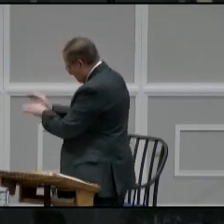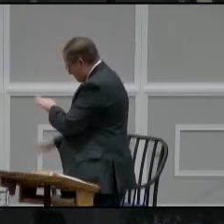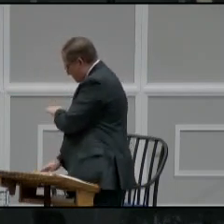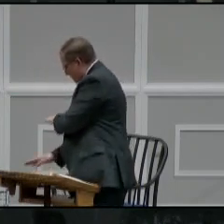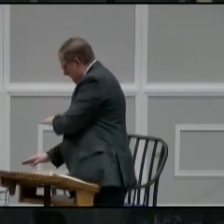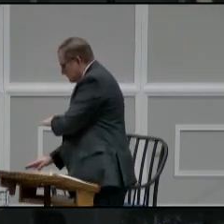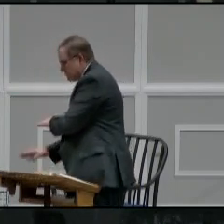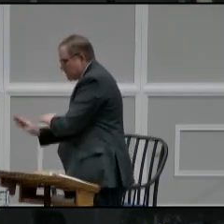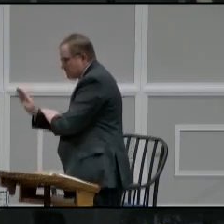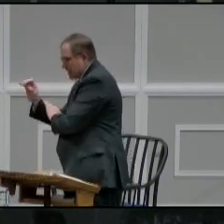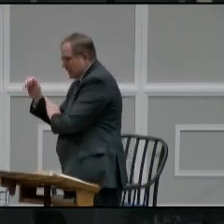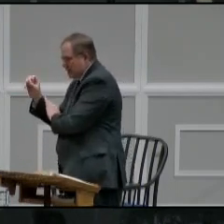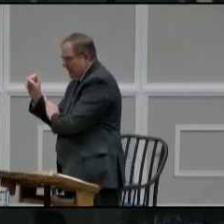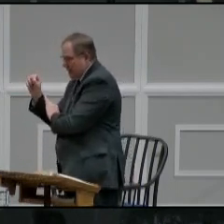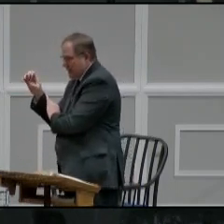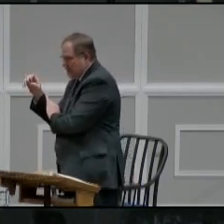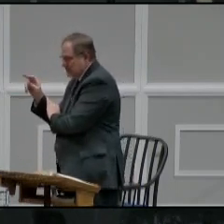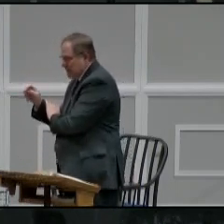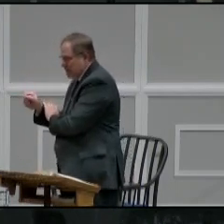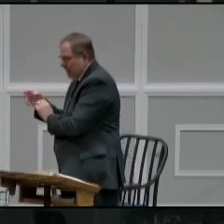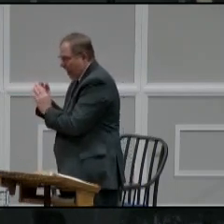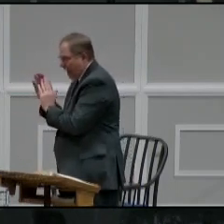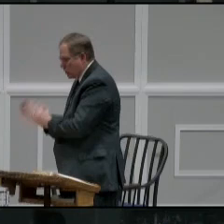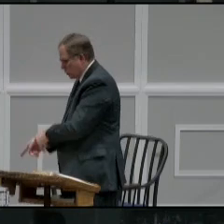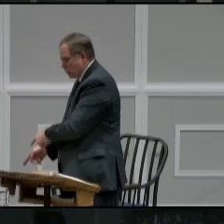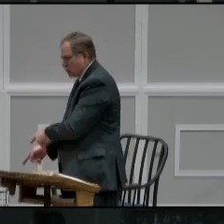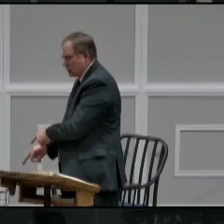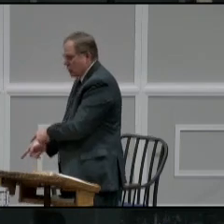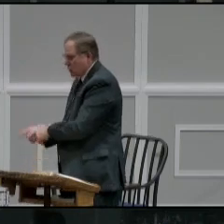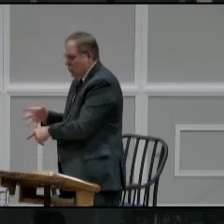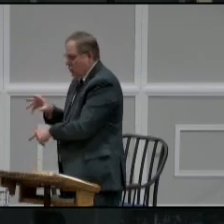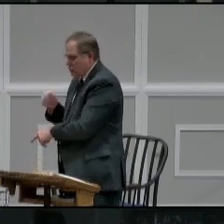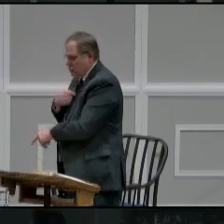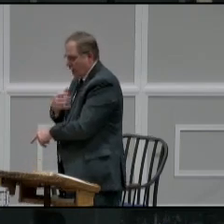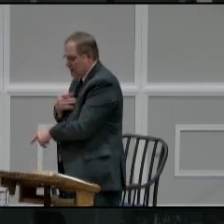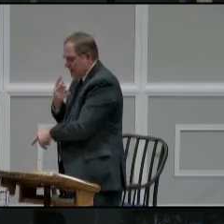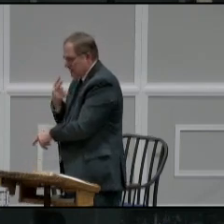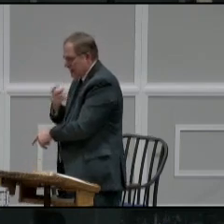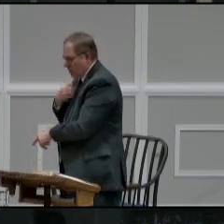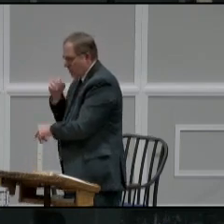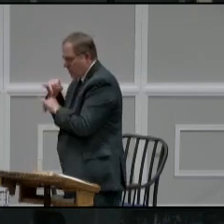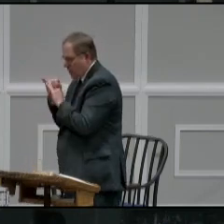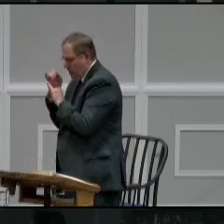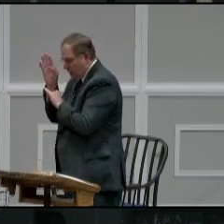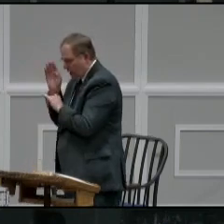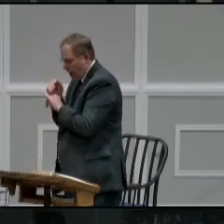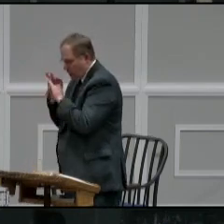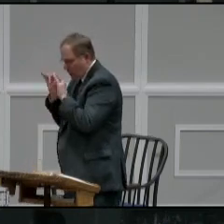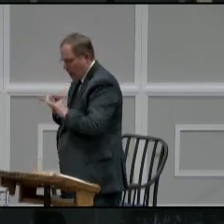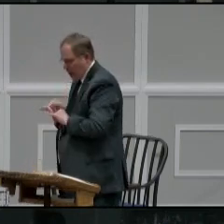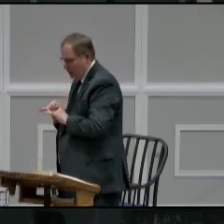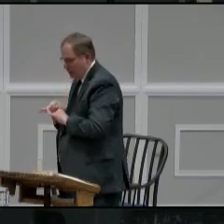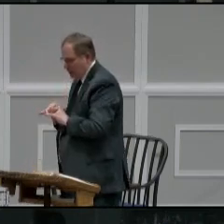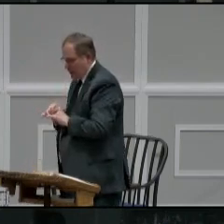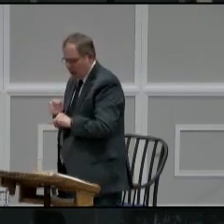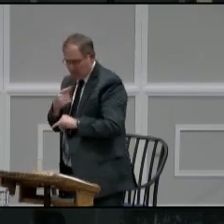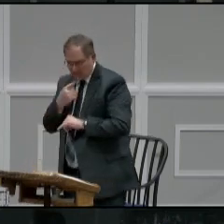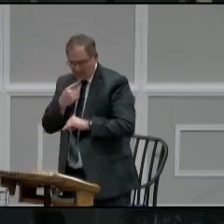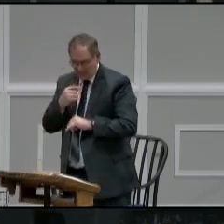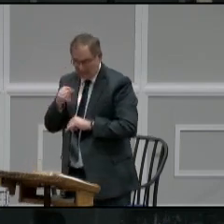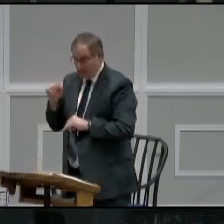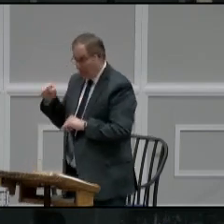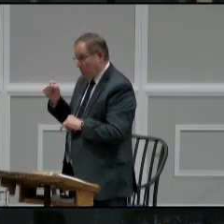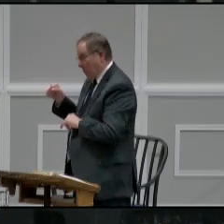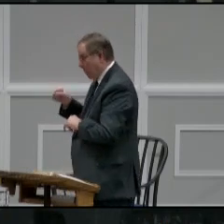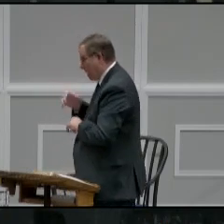god together. And then they asked, "Would you like to see our god?" We said, "Yeah."